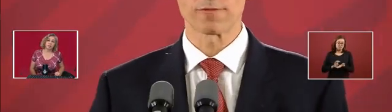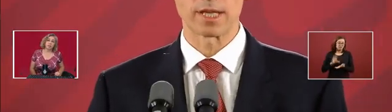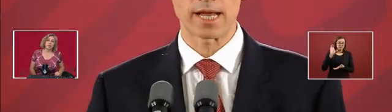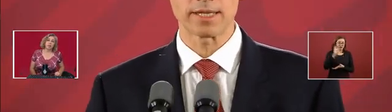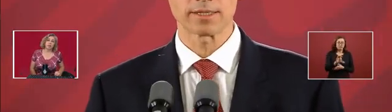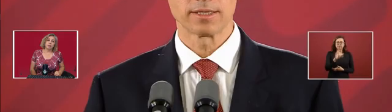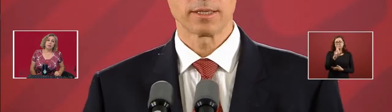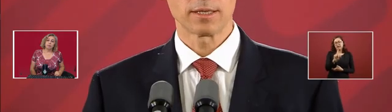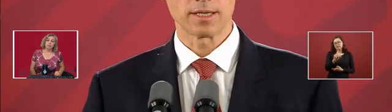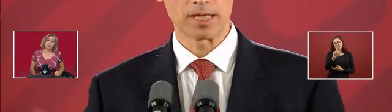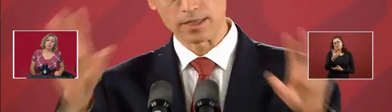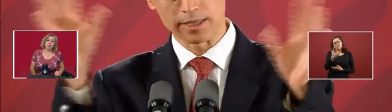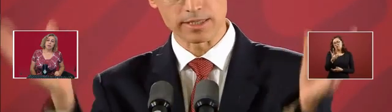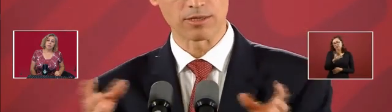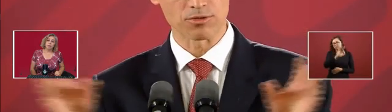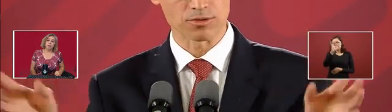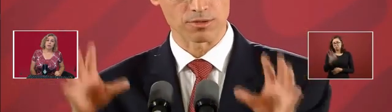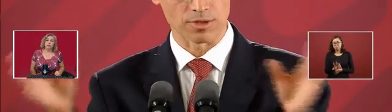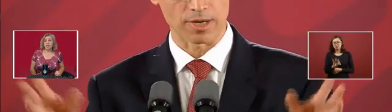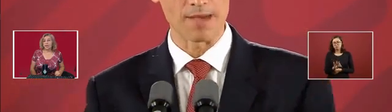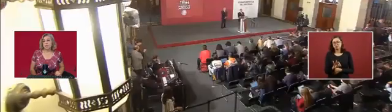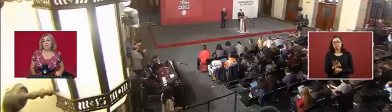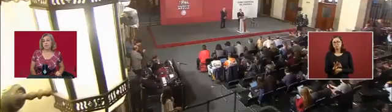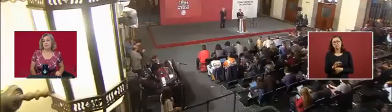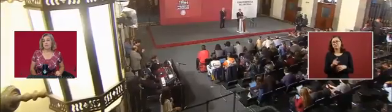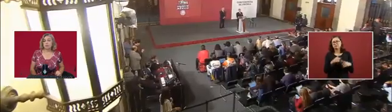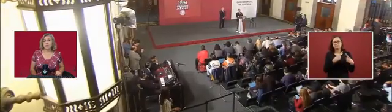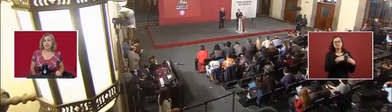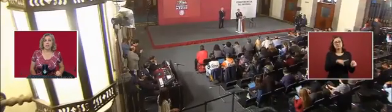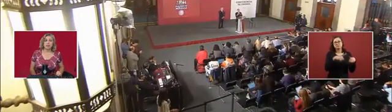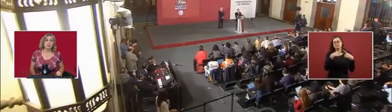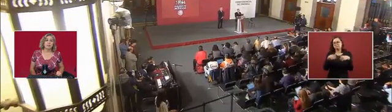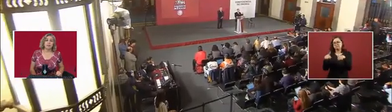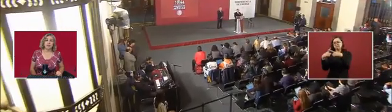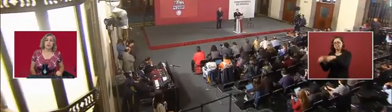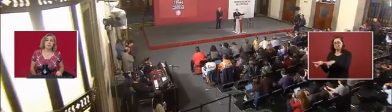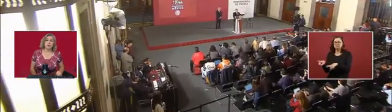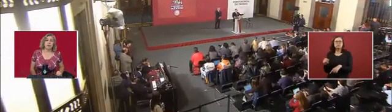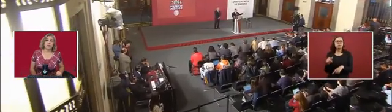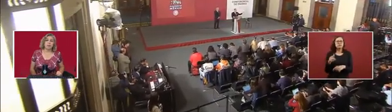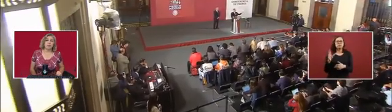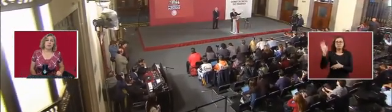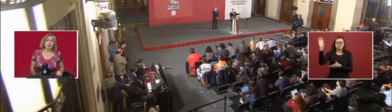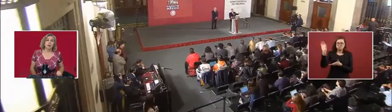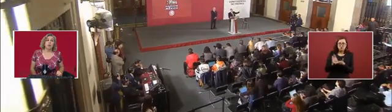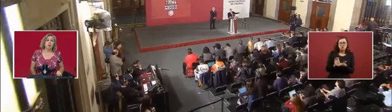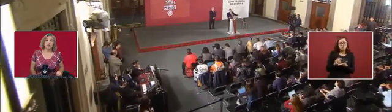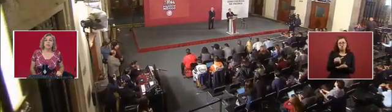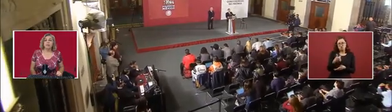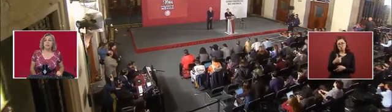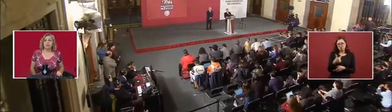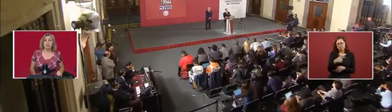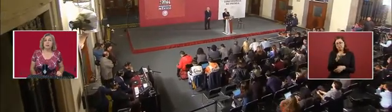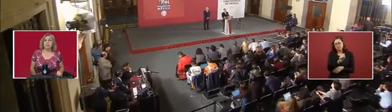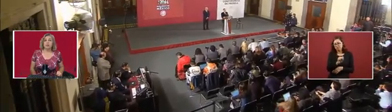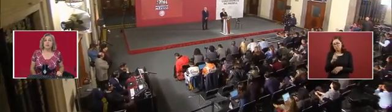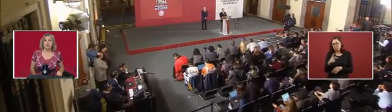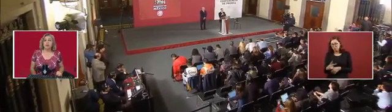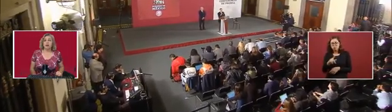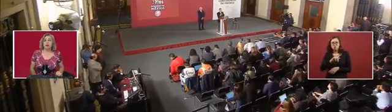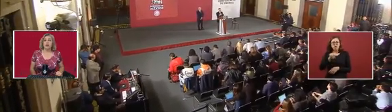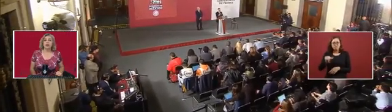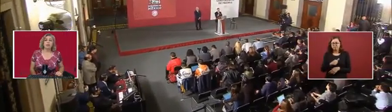for the public health matters, is the following. The federal resources pay a part of